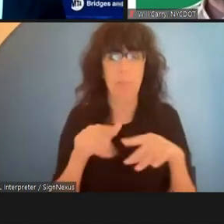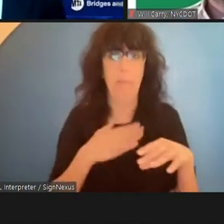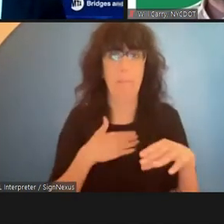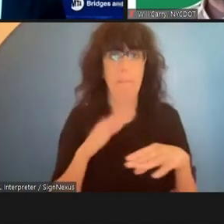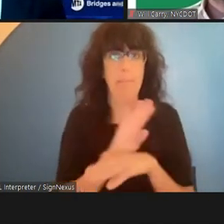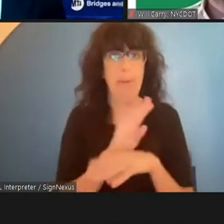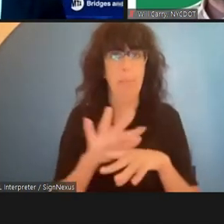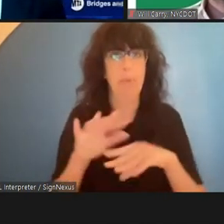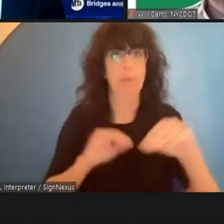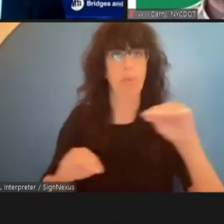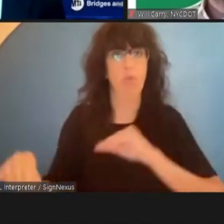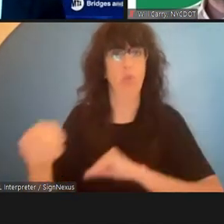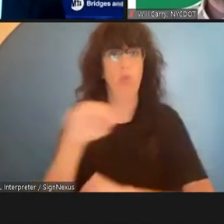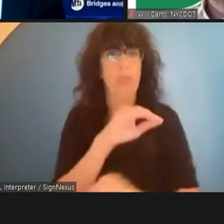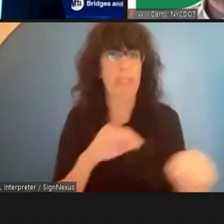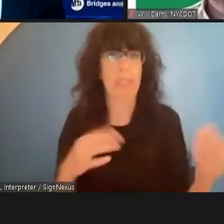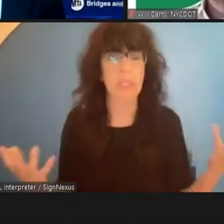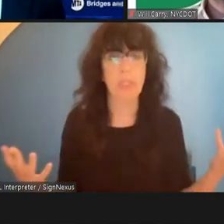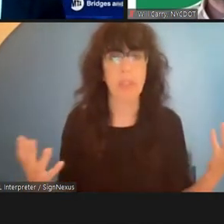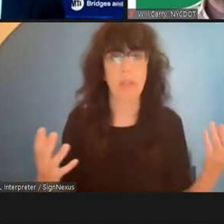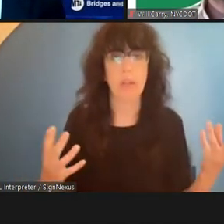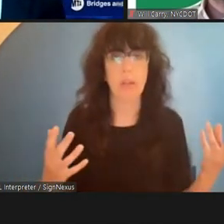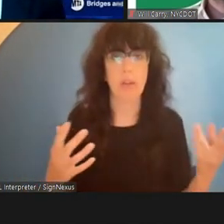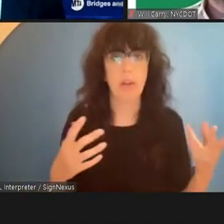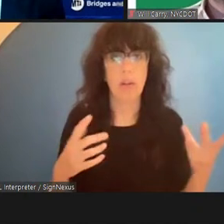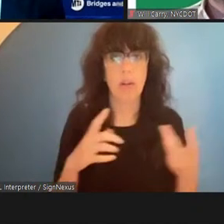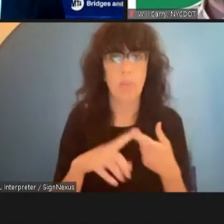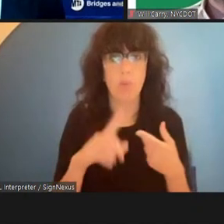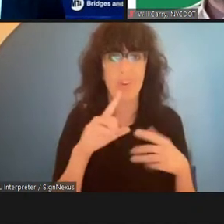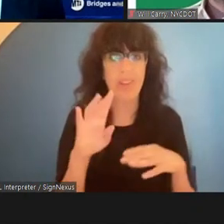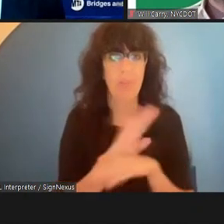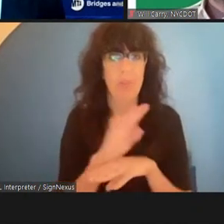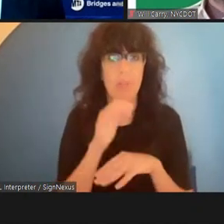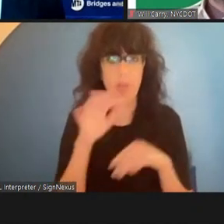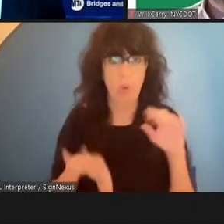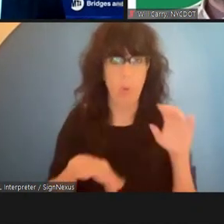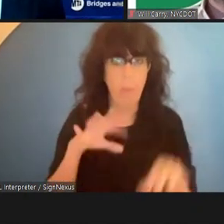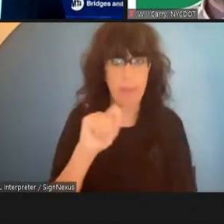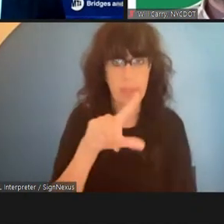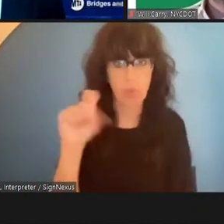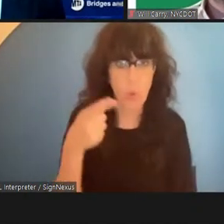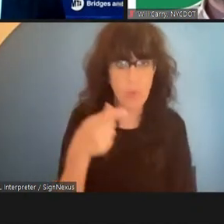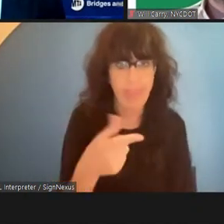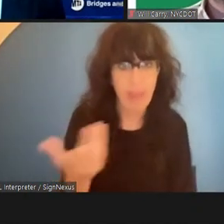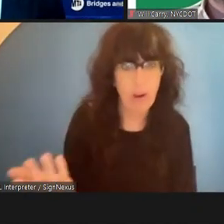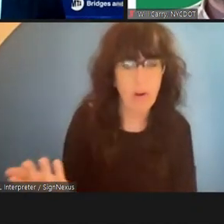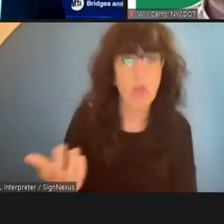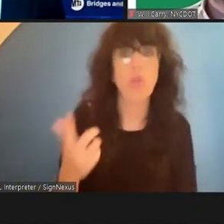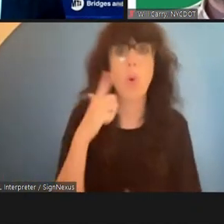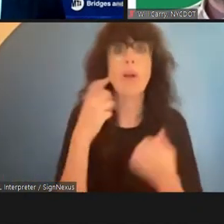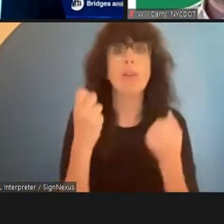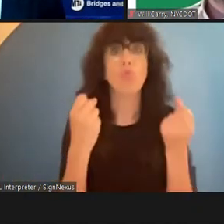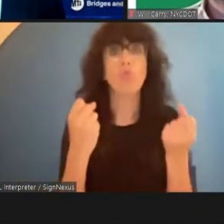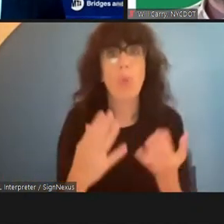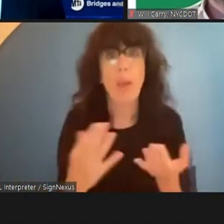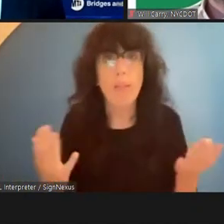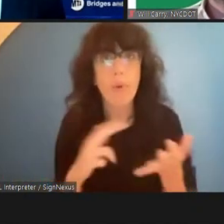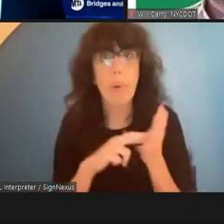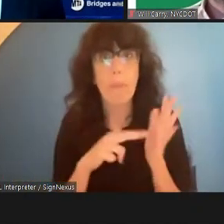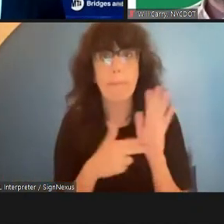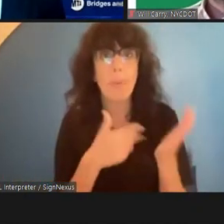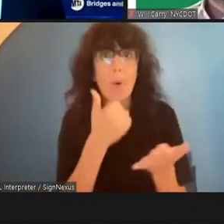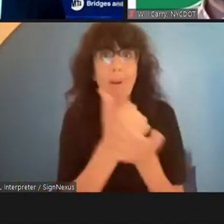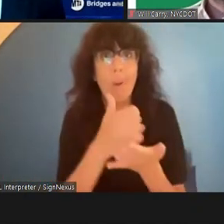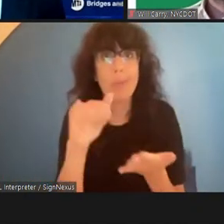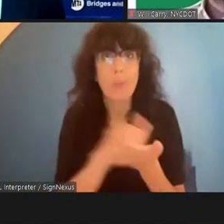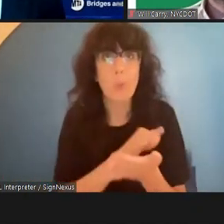around but when you come to think about it businesses don't pay tolls right over there so as a driver we actually helped new york city